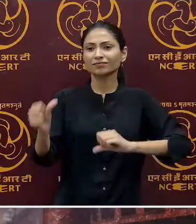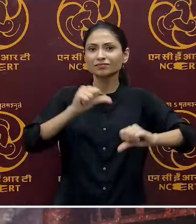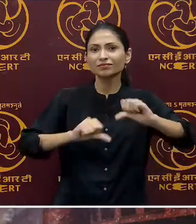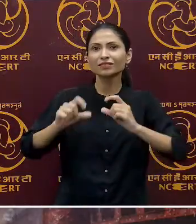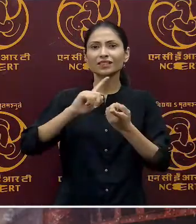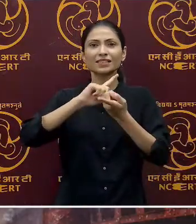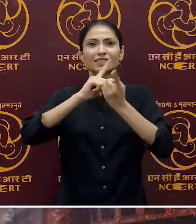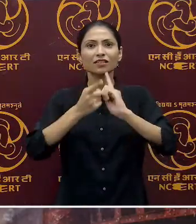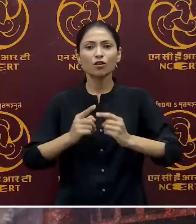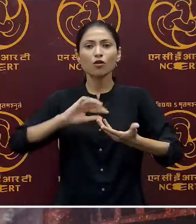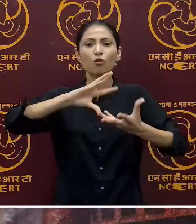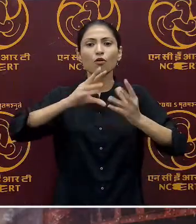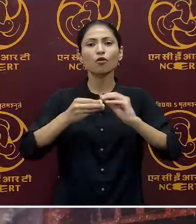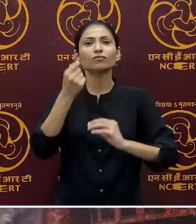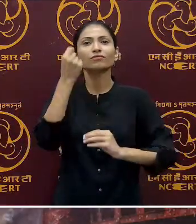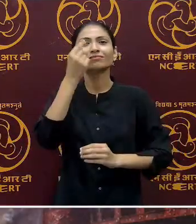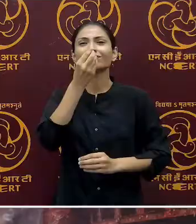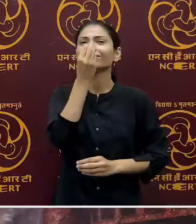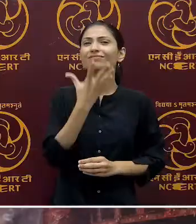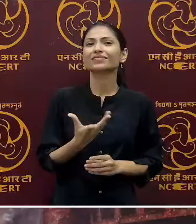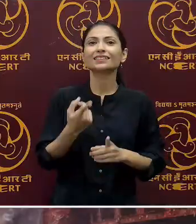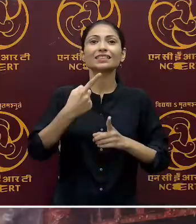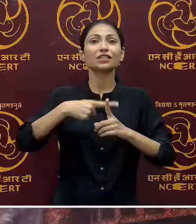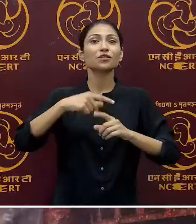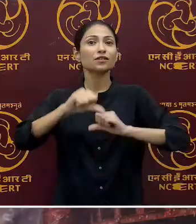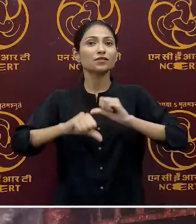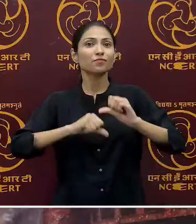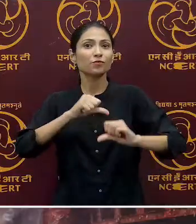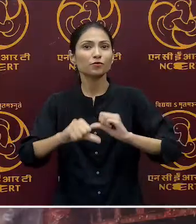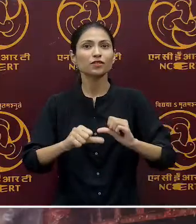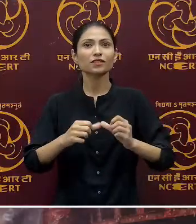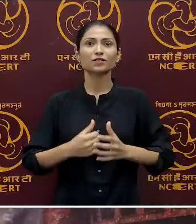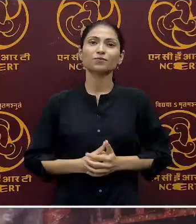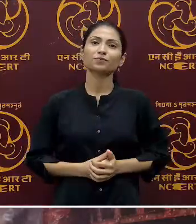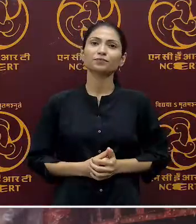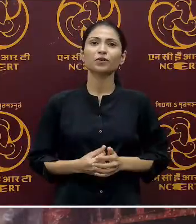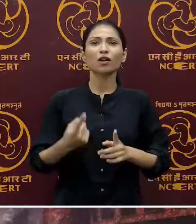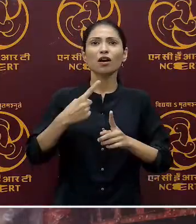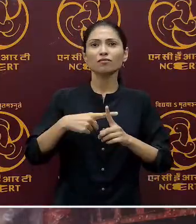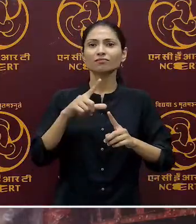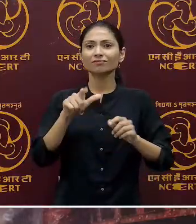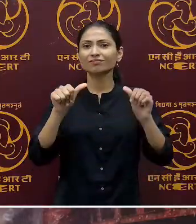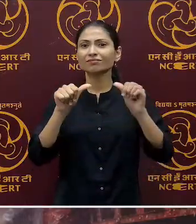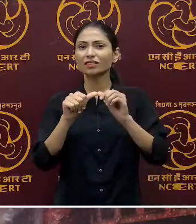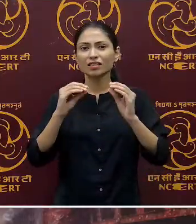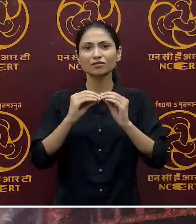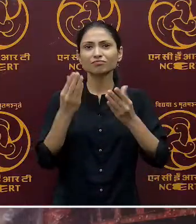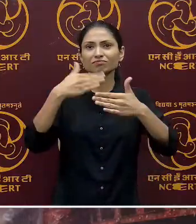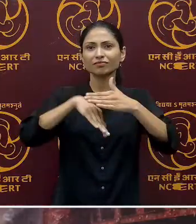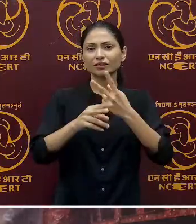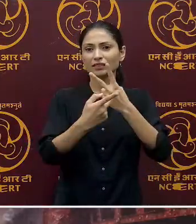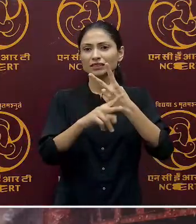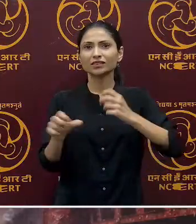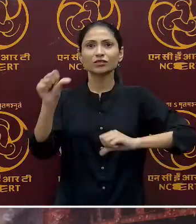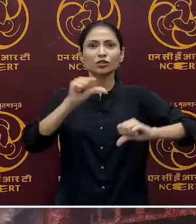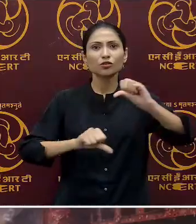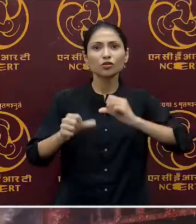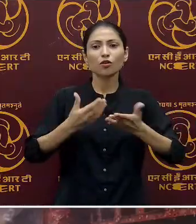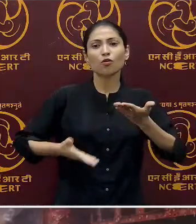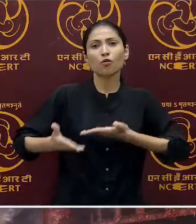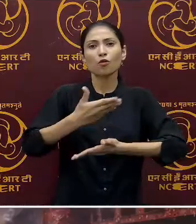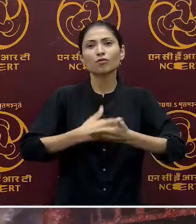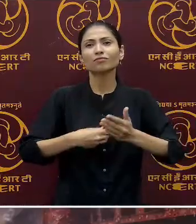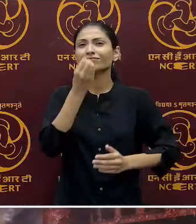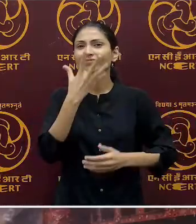reactions, and all the process and all the laboratories in a very guided manner. So virtual labs also